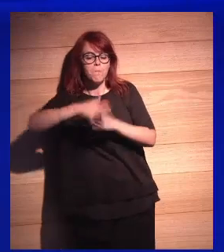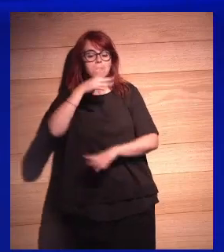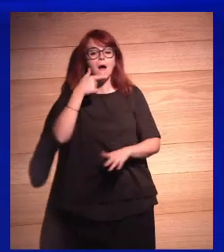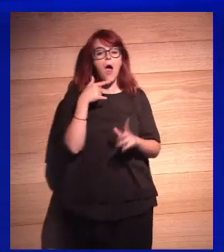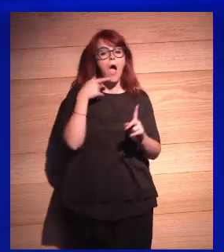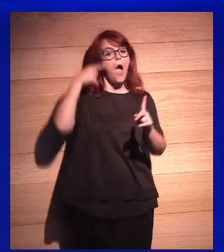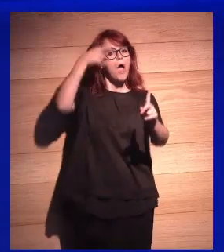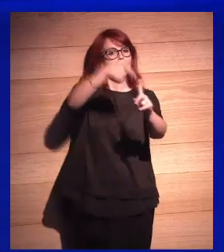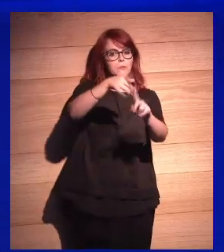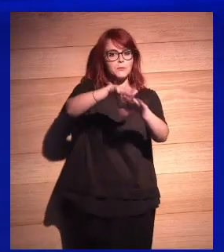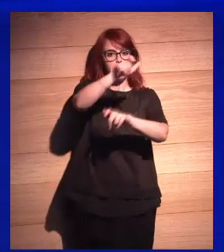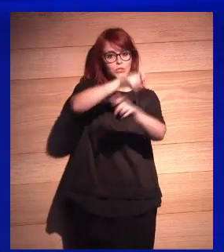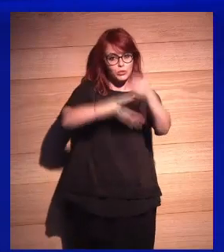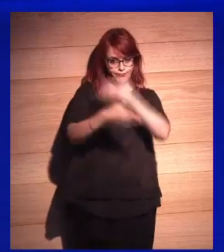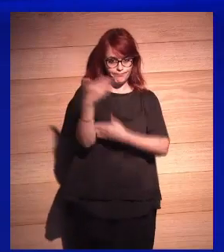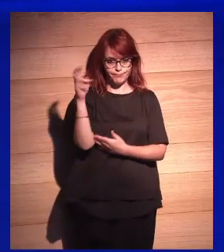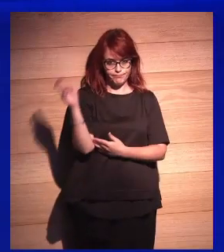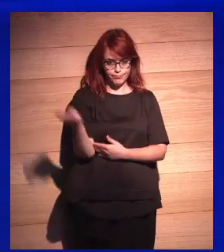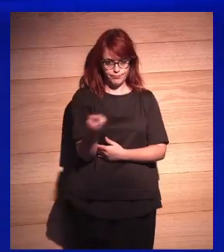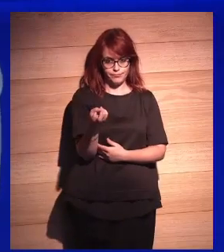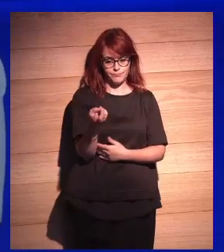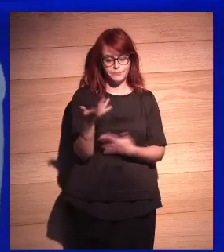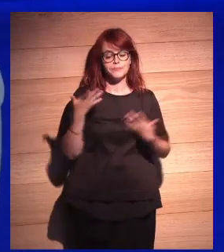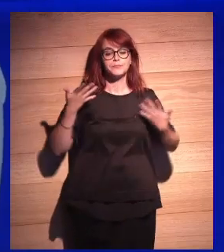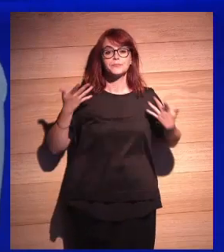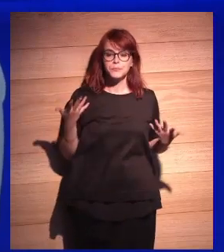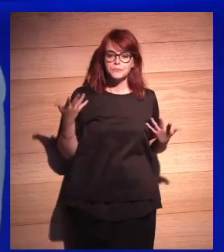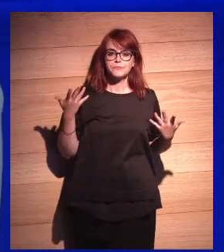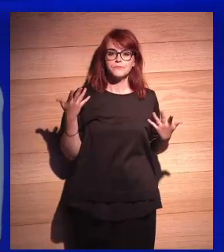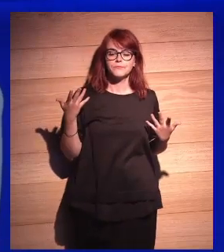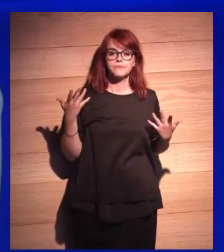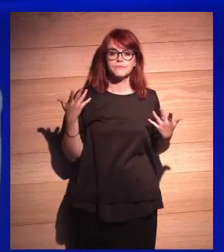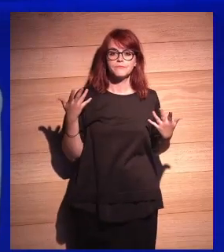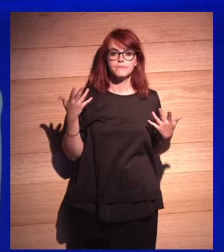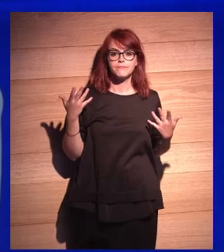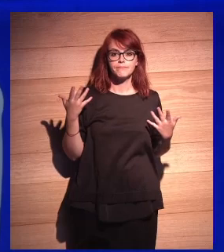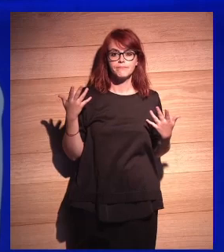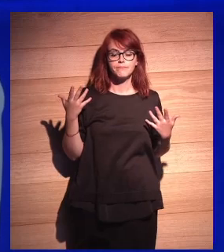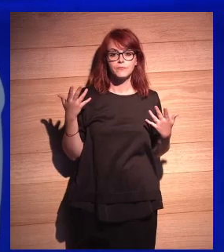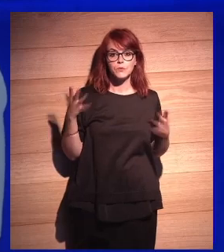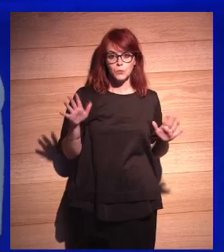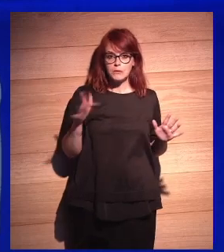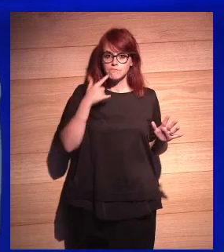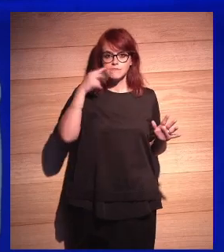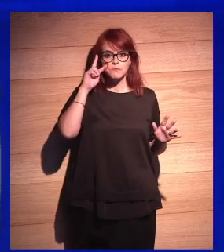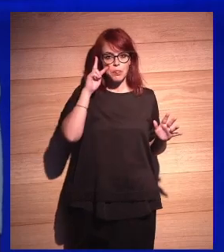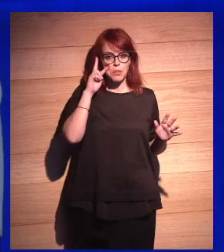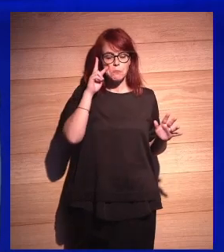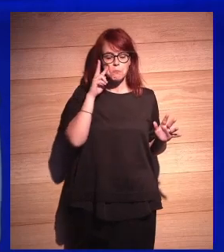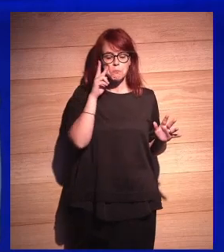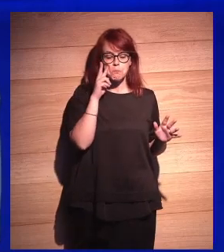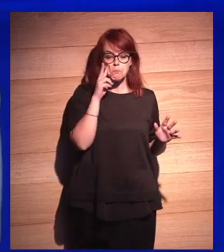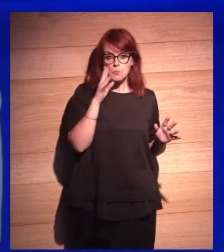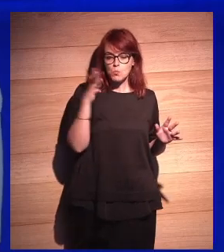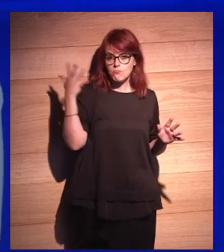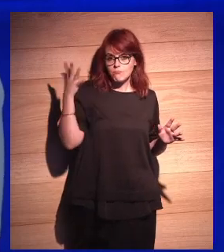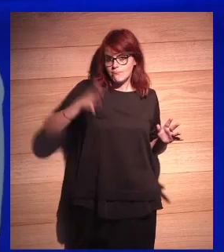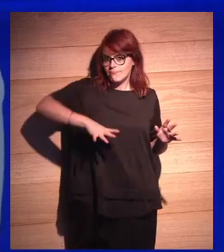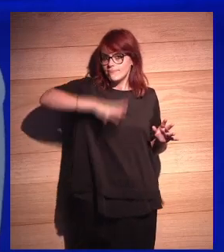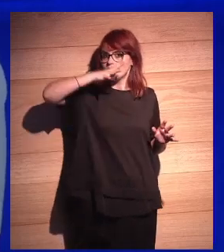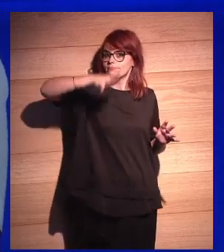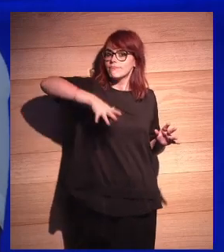translating movement into sound. And this is aimed at people with different disabilities, and this